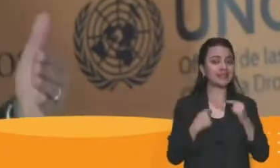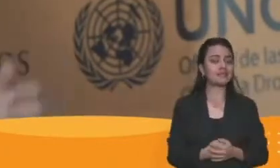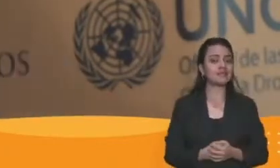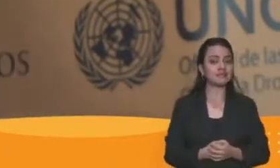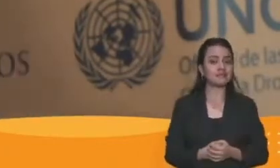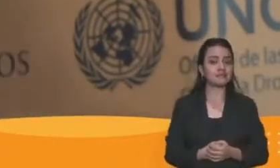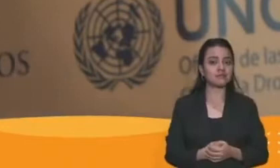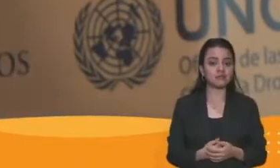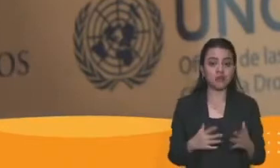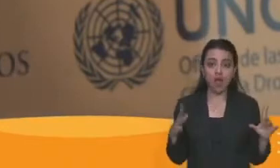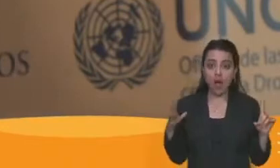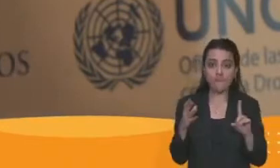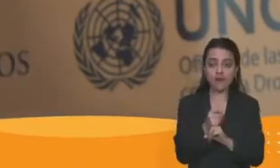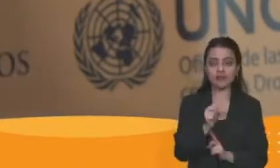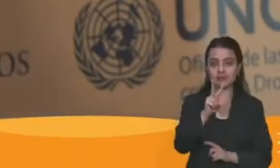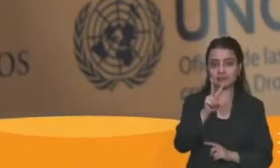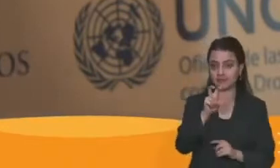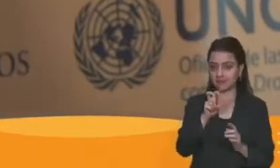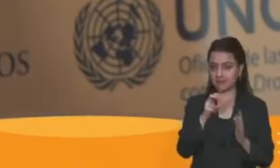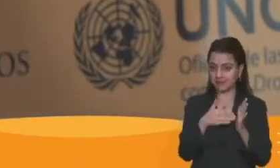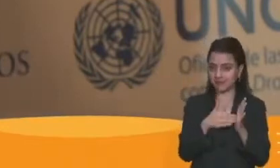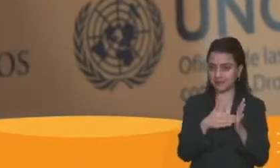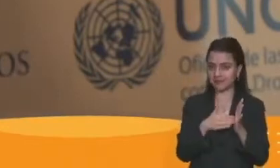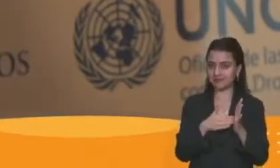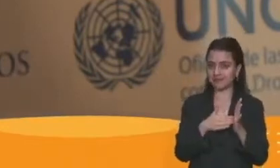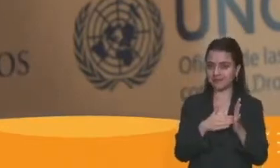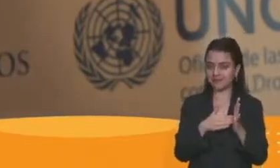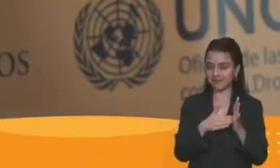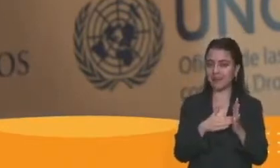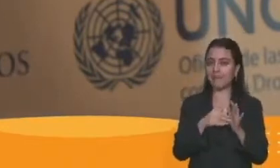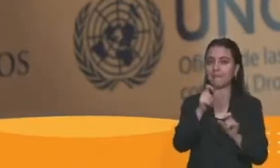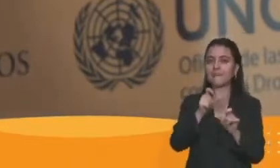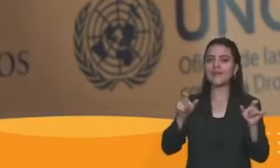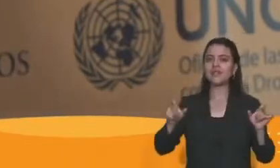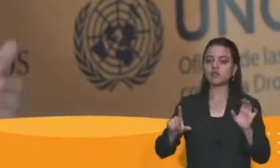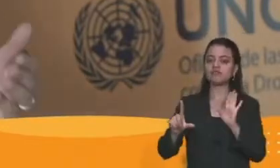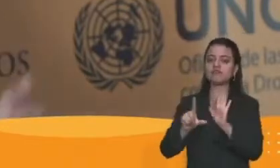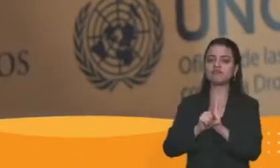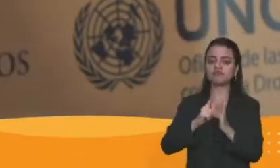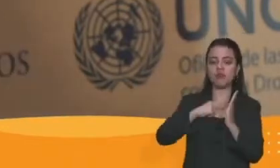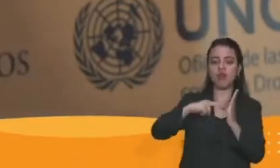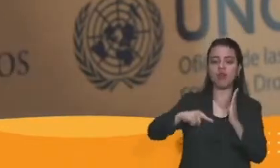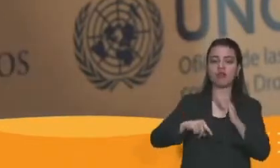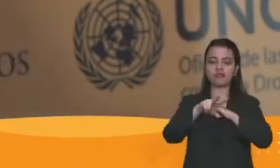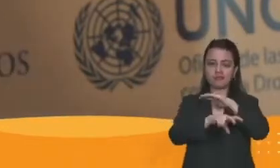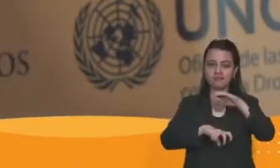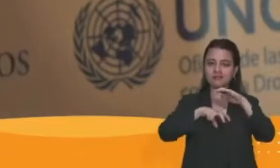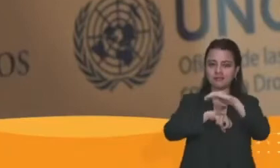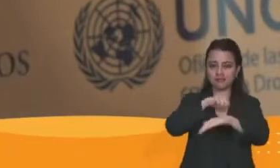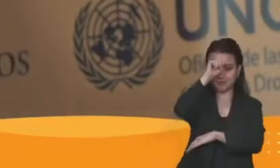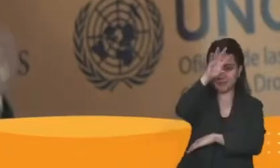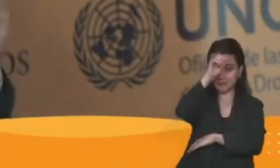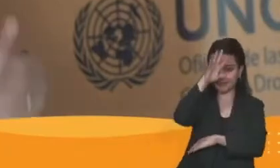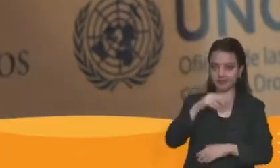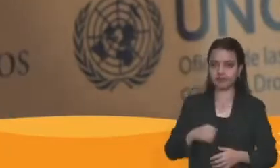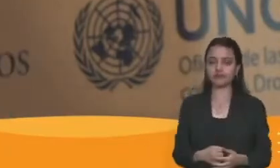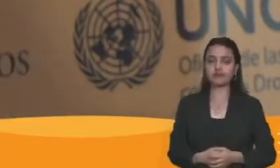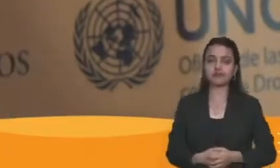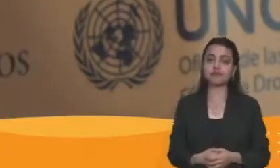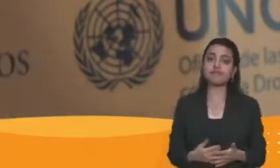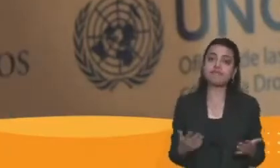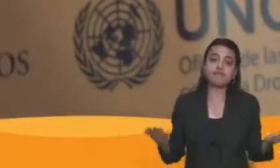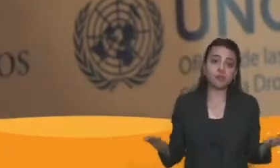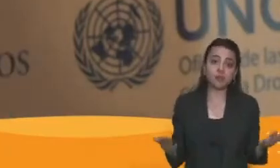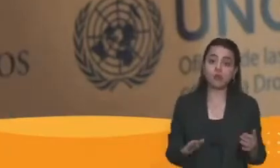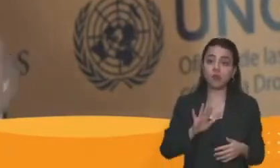these 4 years to have 27,000 new legalized miners around the national territory. For those